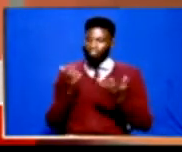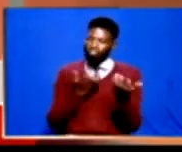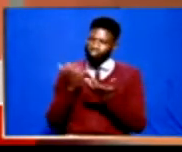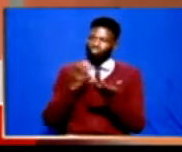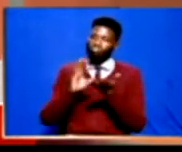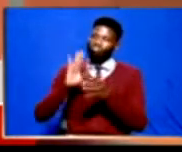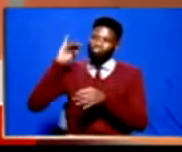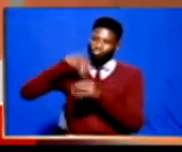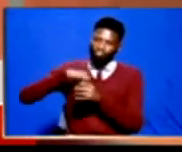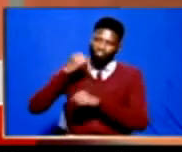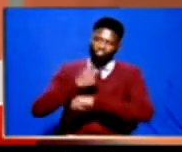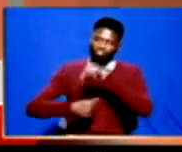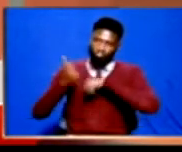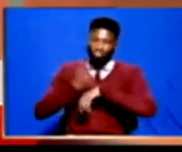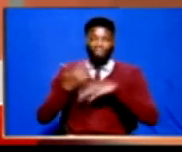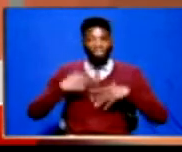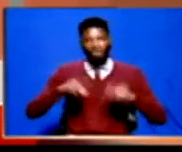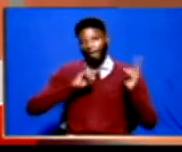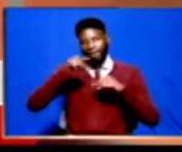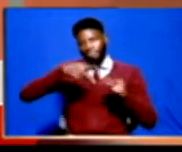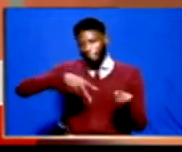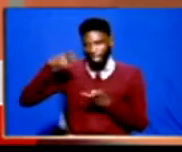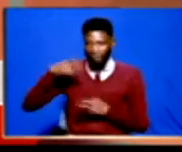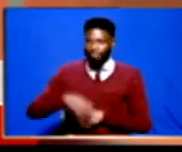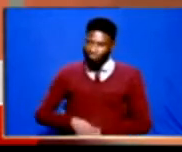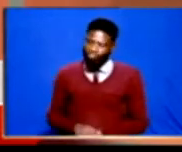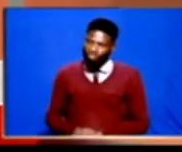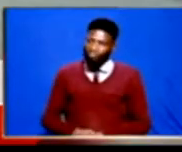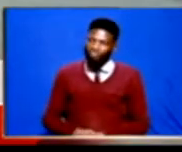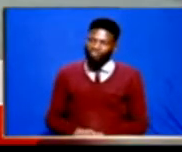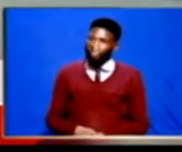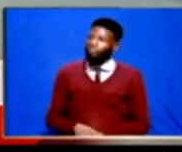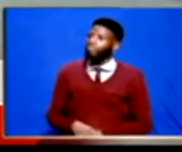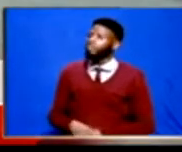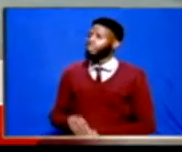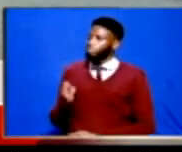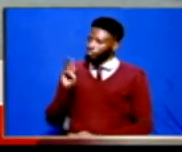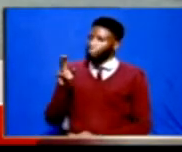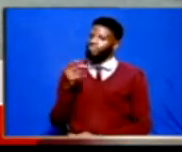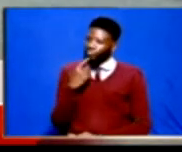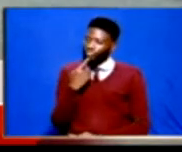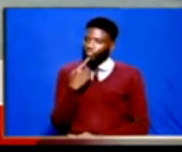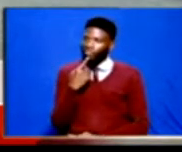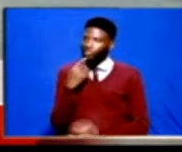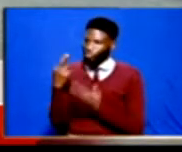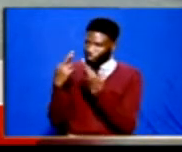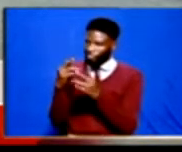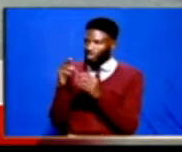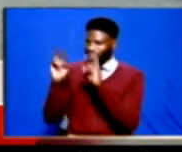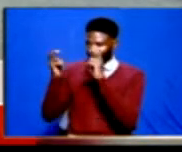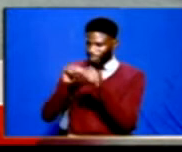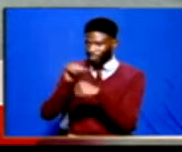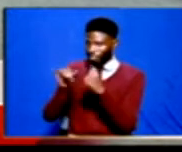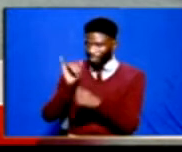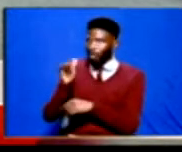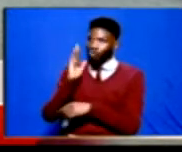will be coming to mine that particular asset. And well, let's hope that the issues around these will